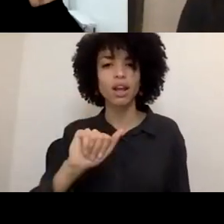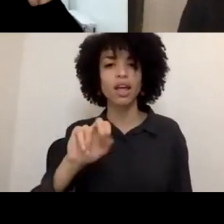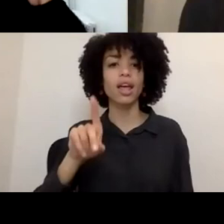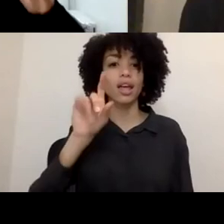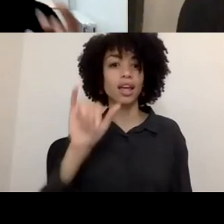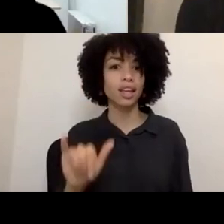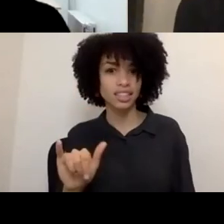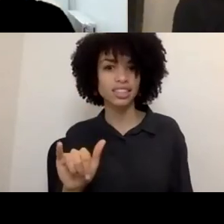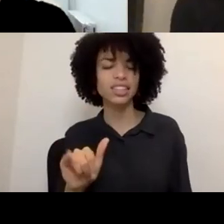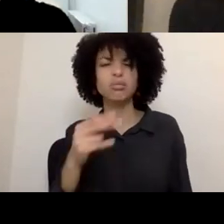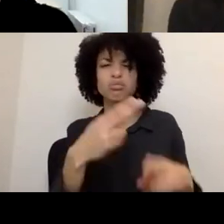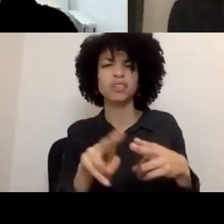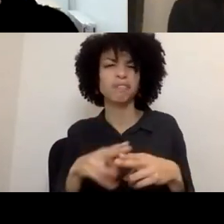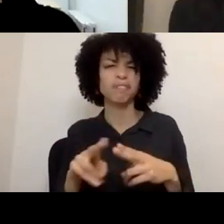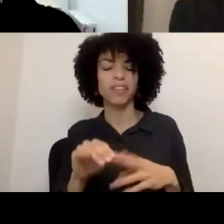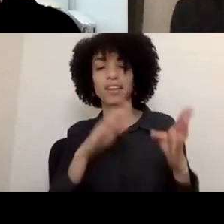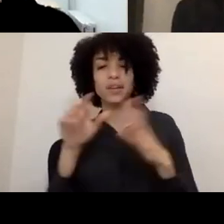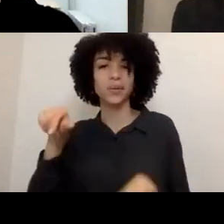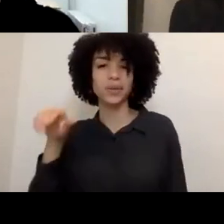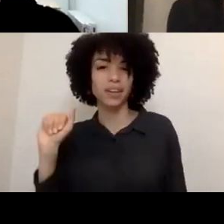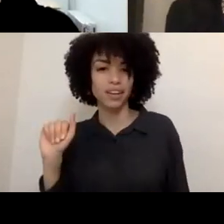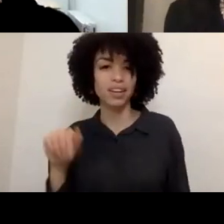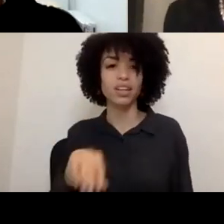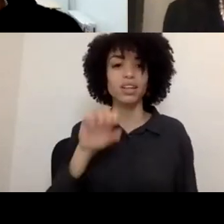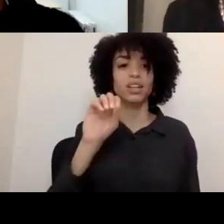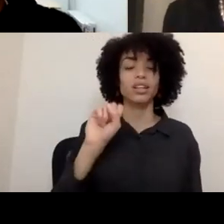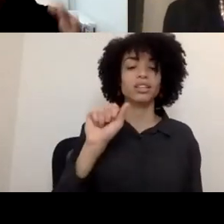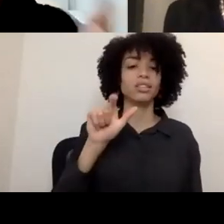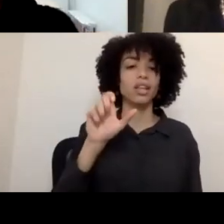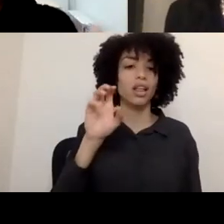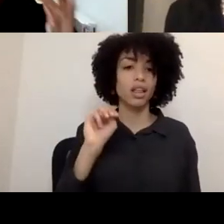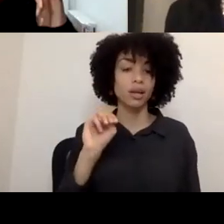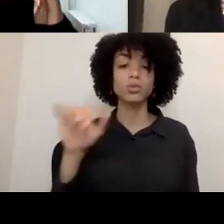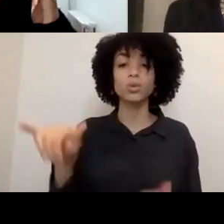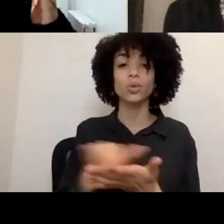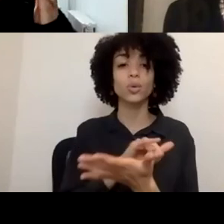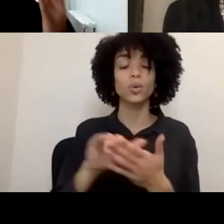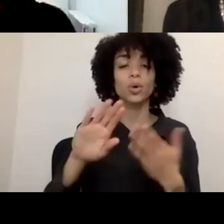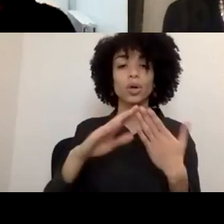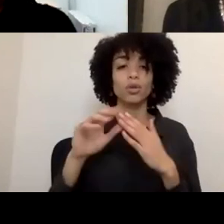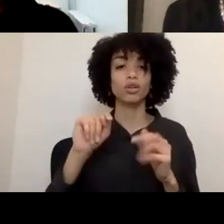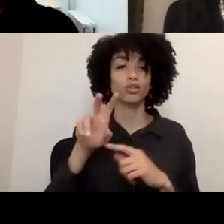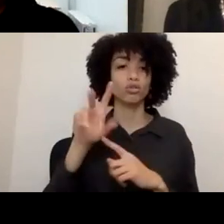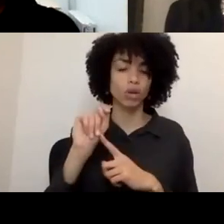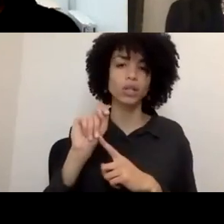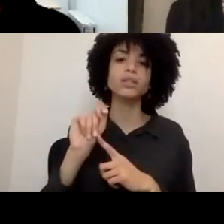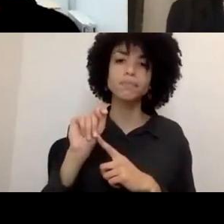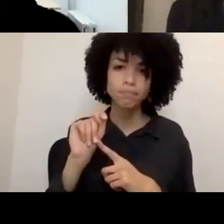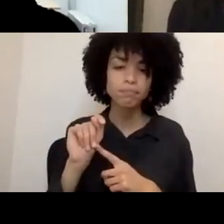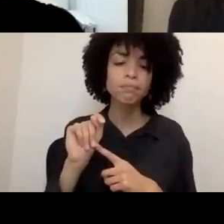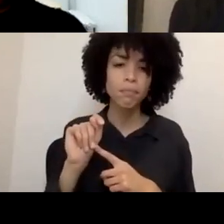problem. So with regards to organizing, the New York Community Trust as a community foundation has a really long history actually